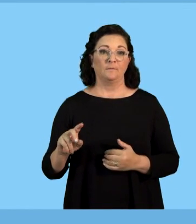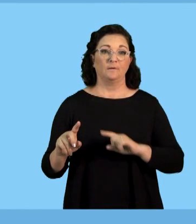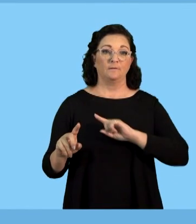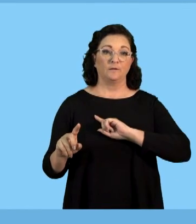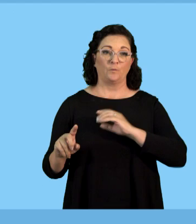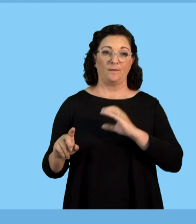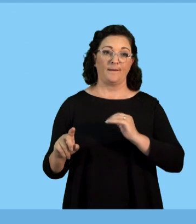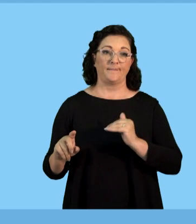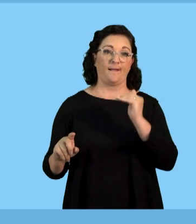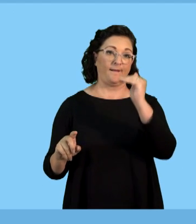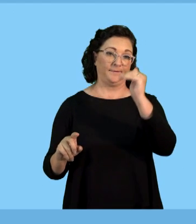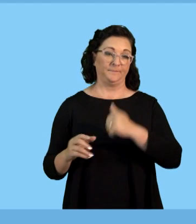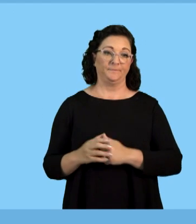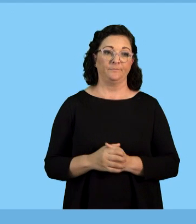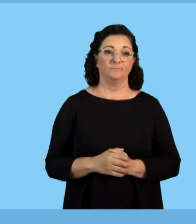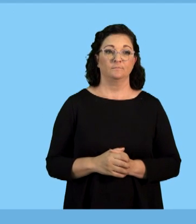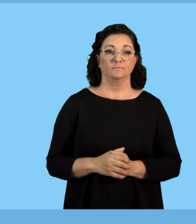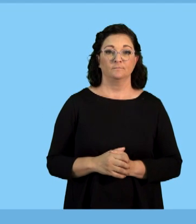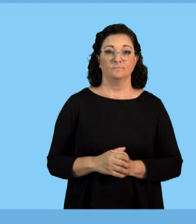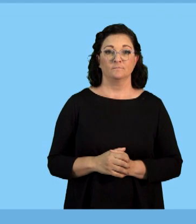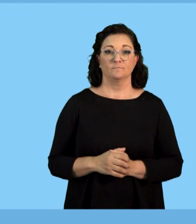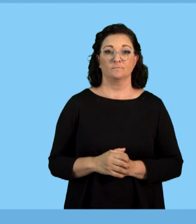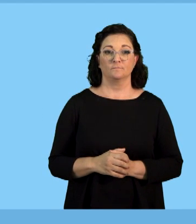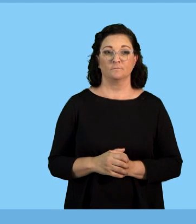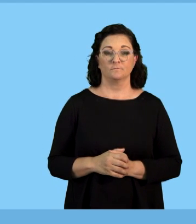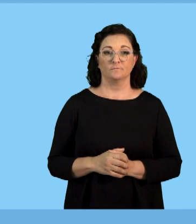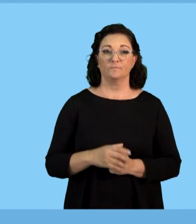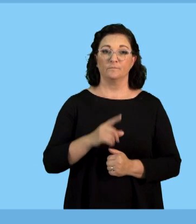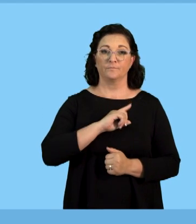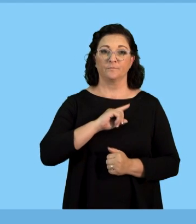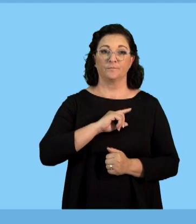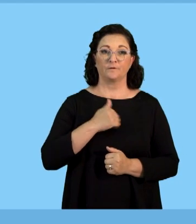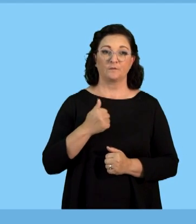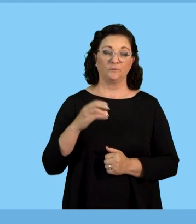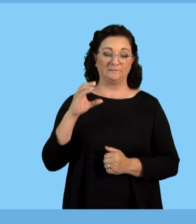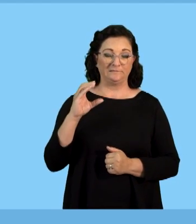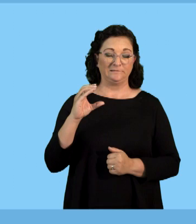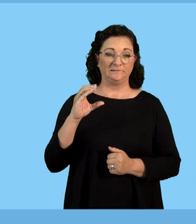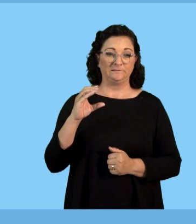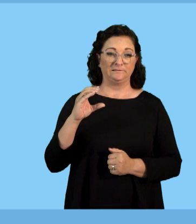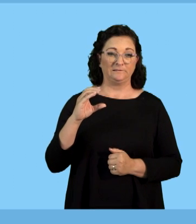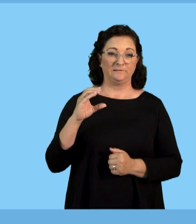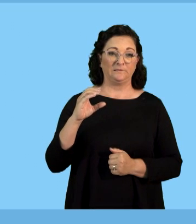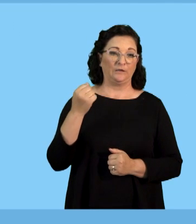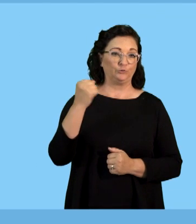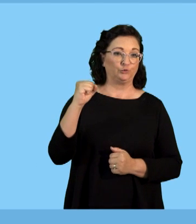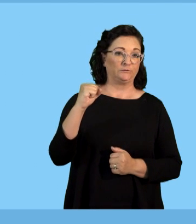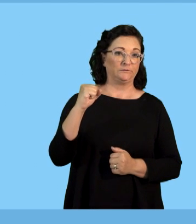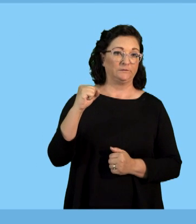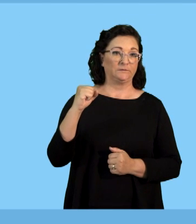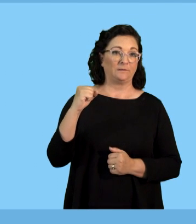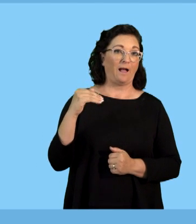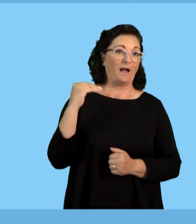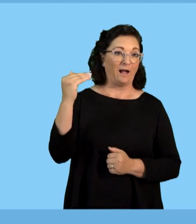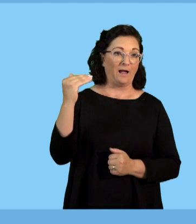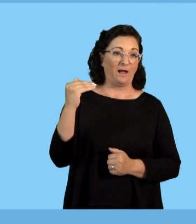all the other ones in this particular picture. So therefore, the brightness of resistor C is going to be higher